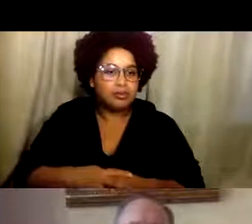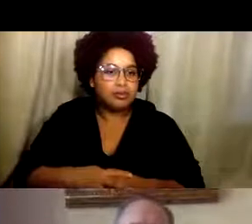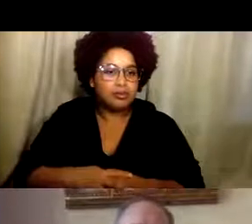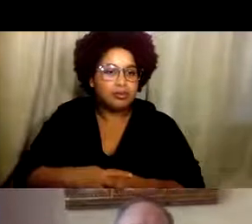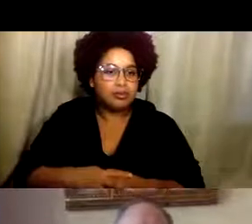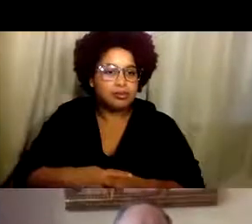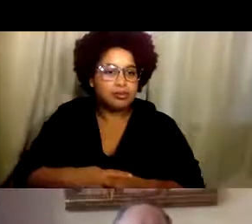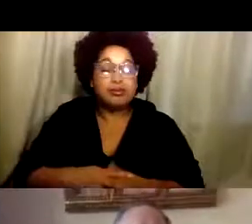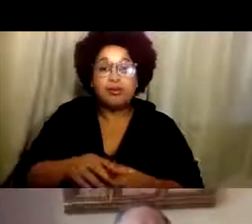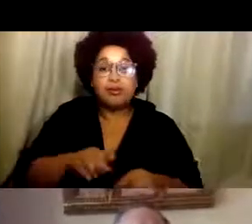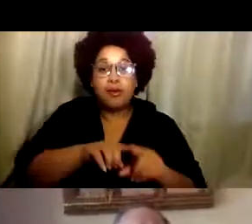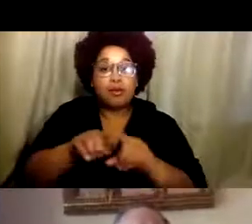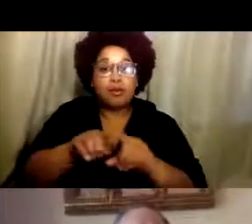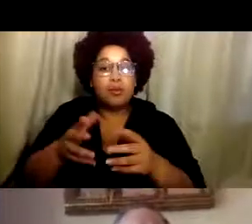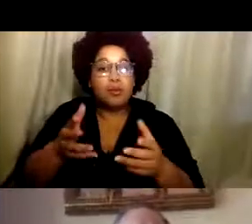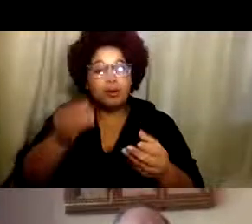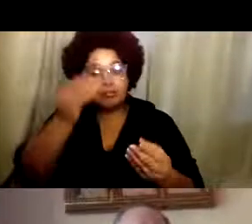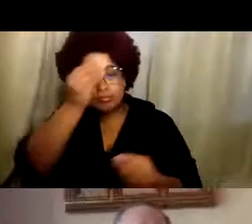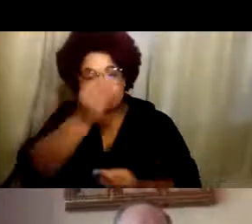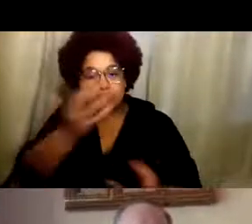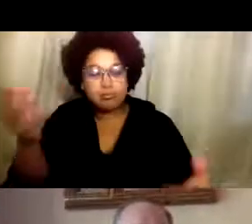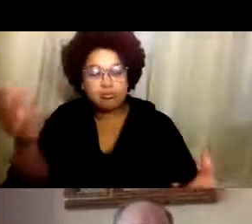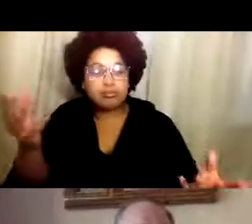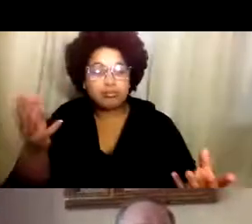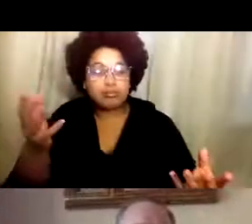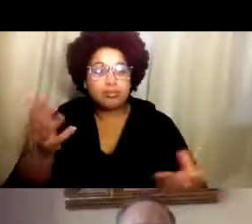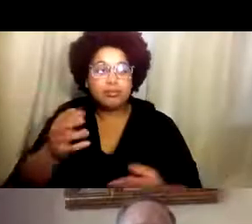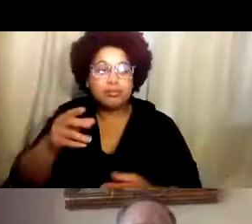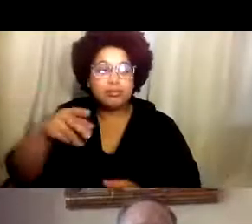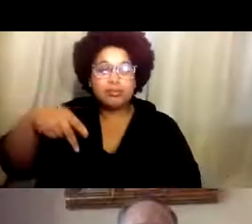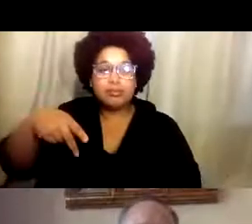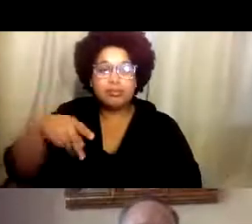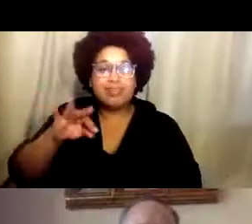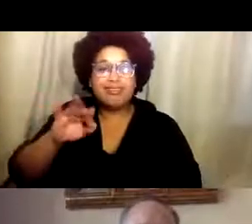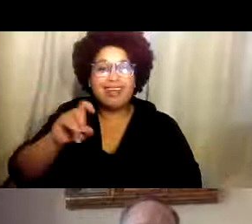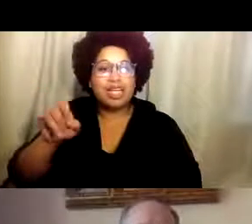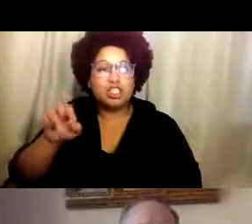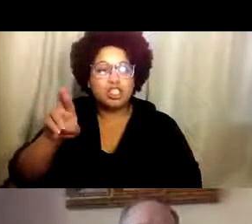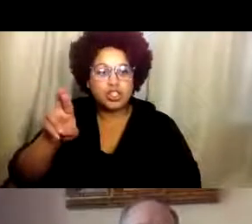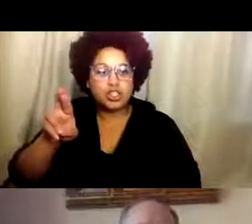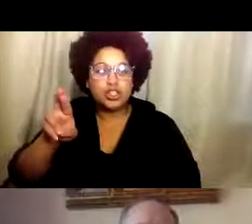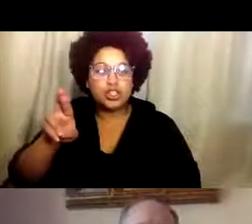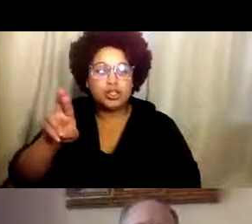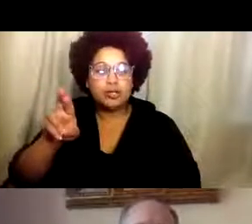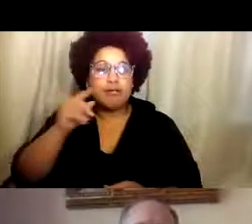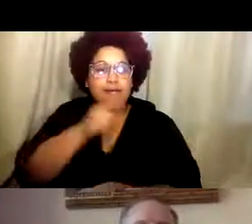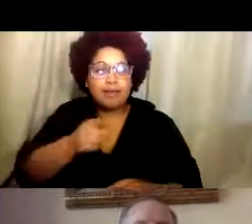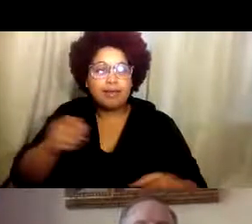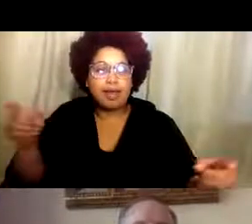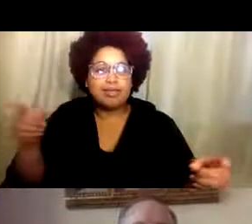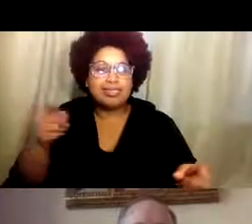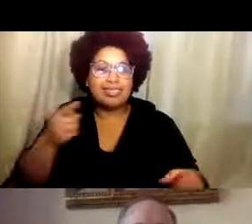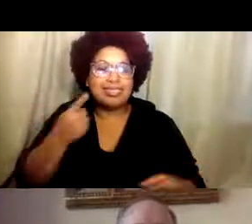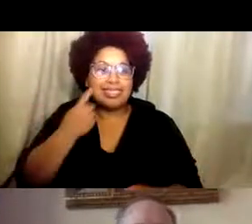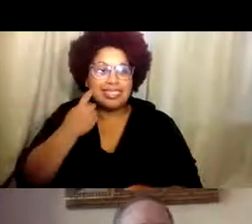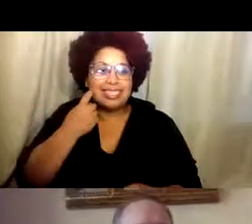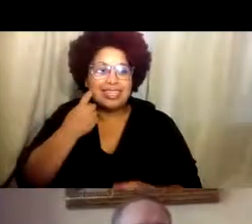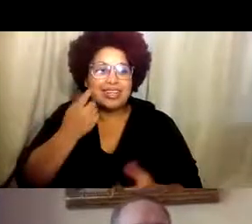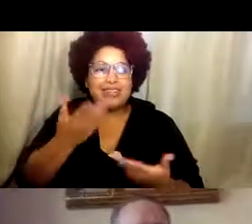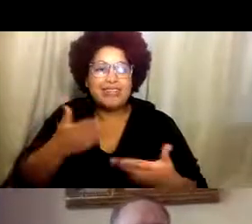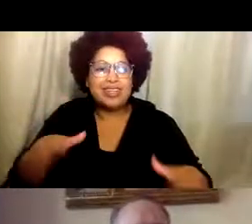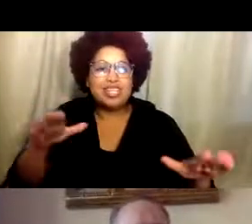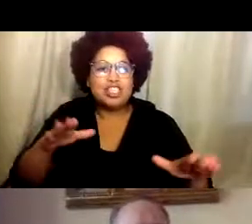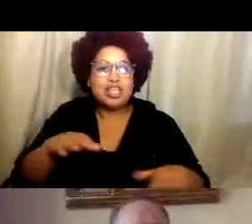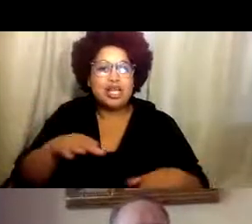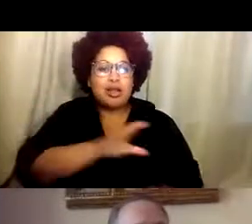Also want to let you know that Pfizer announced that they have finished their clinical